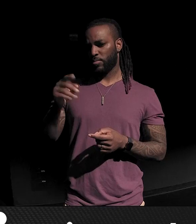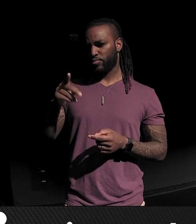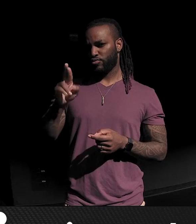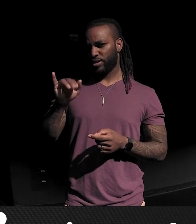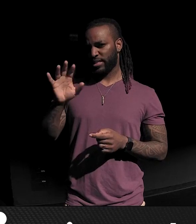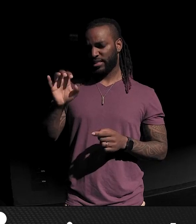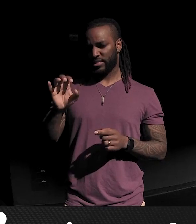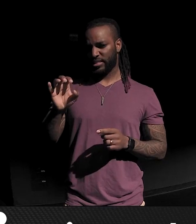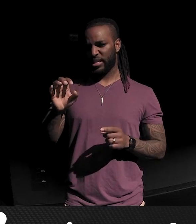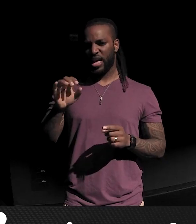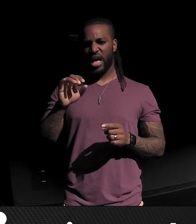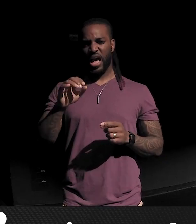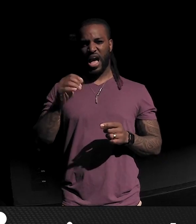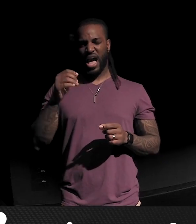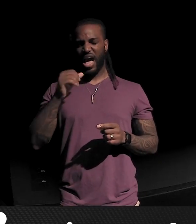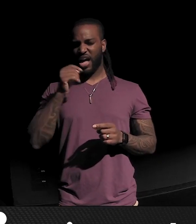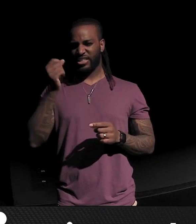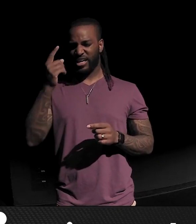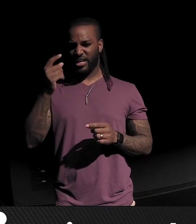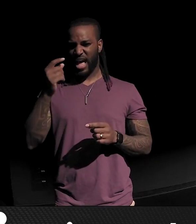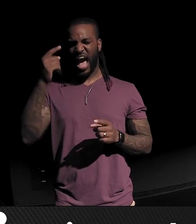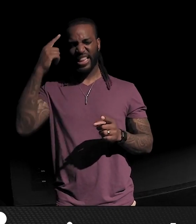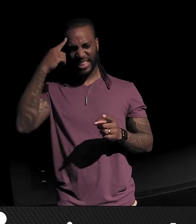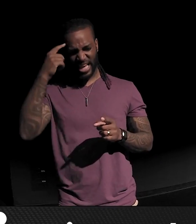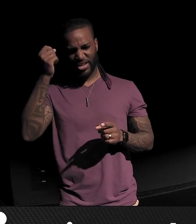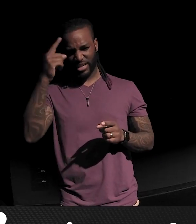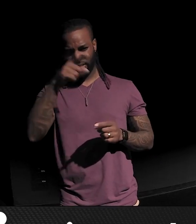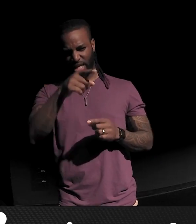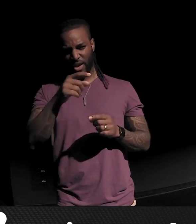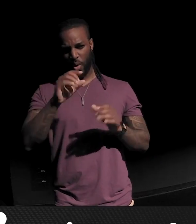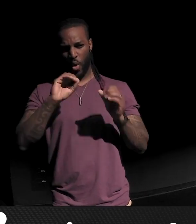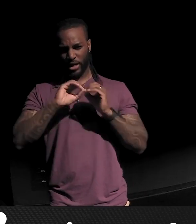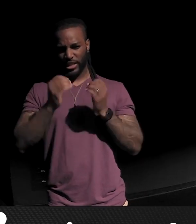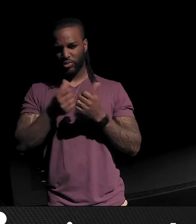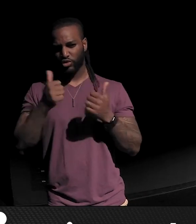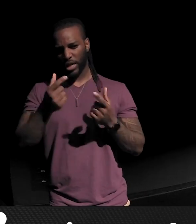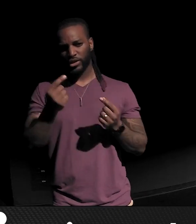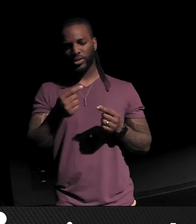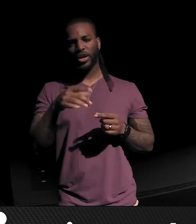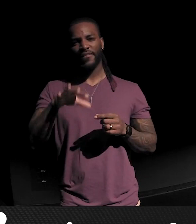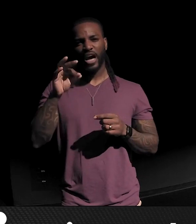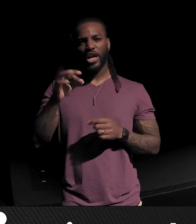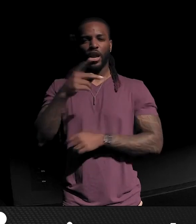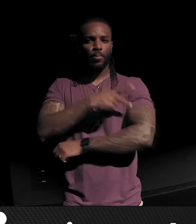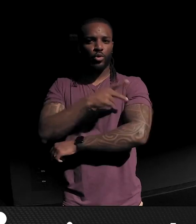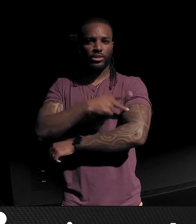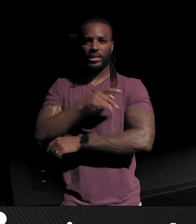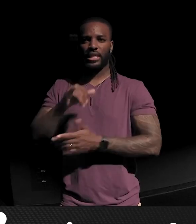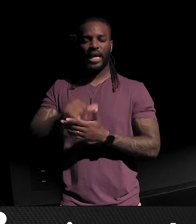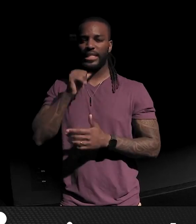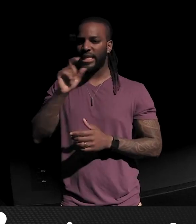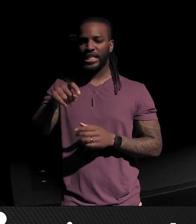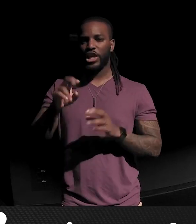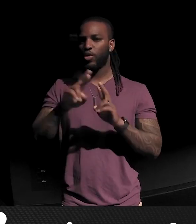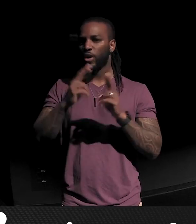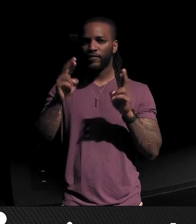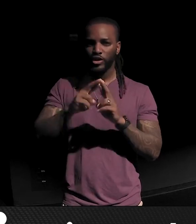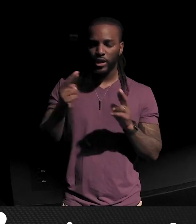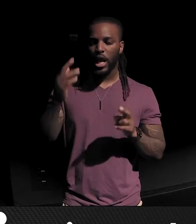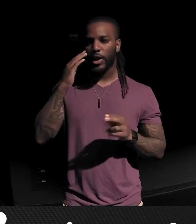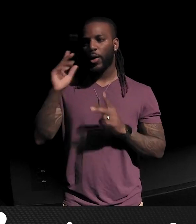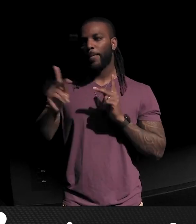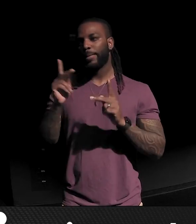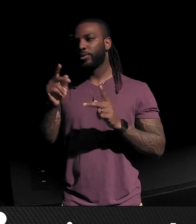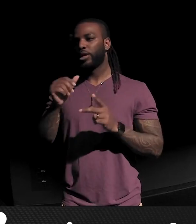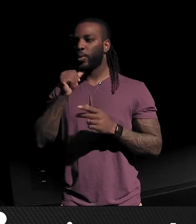that organization was trying to do. They were trying to think of a source of protein that didn't need refrigerated, an easy way for people to get involved with the things